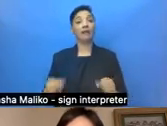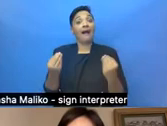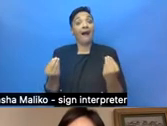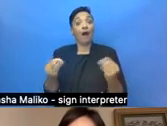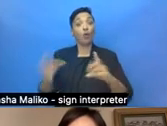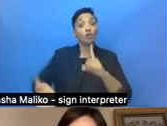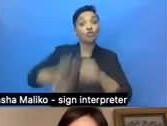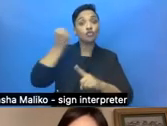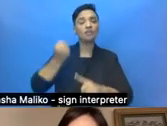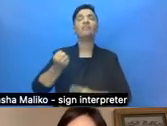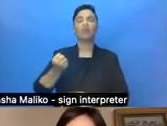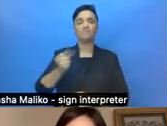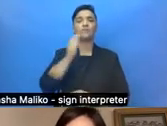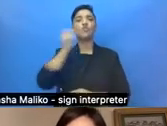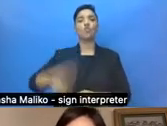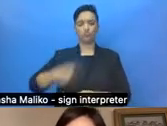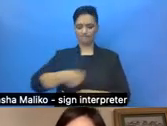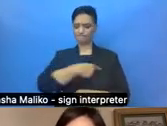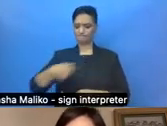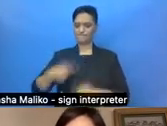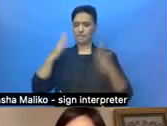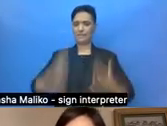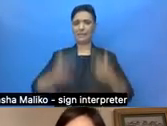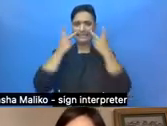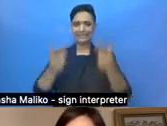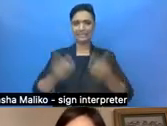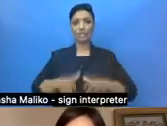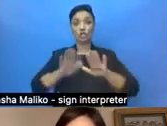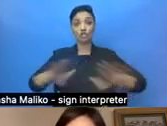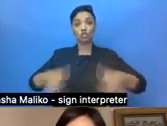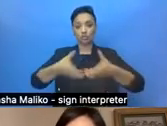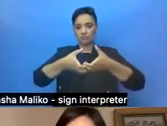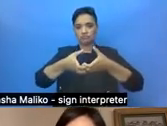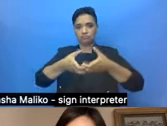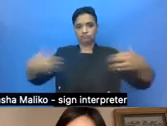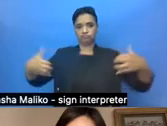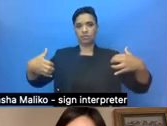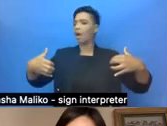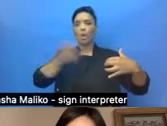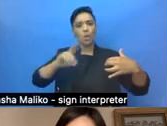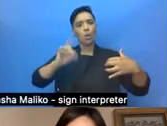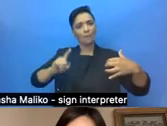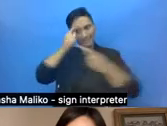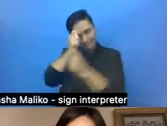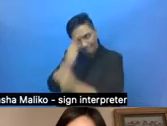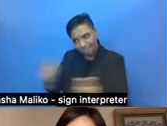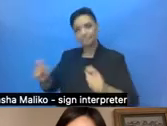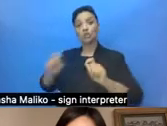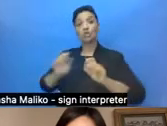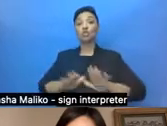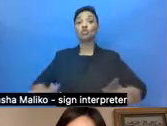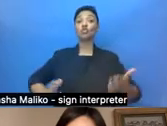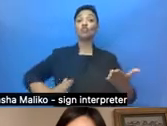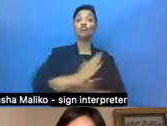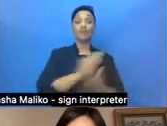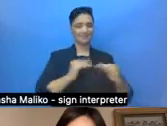of Ukraine's government from a policy of segregating children with disabilities to recognition of the right of every child to live and grow up